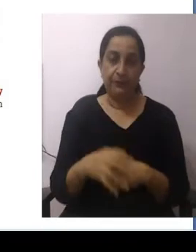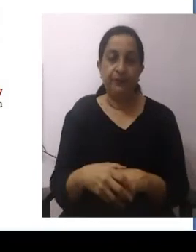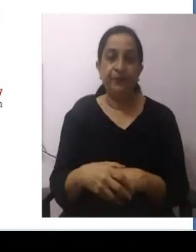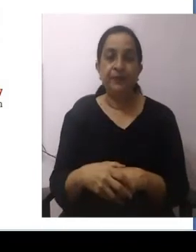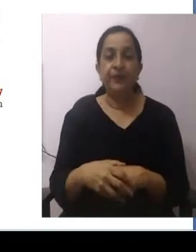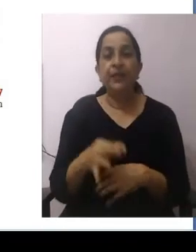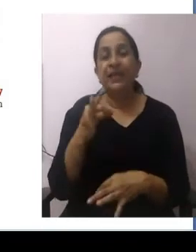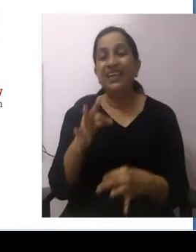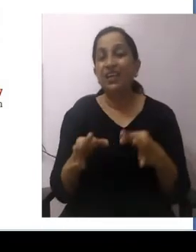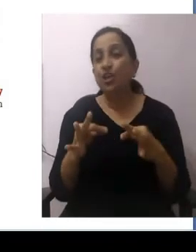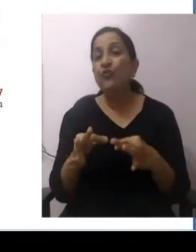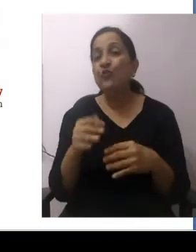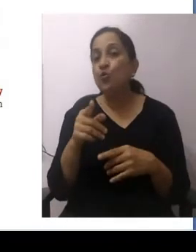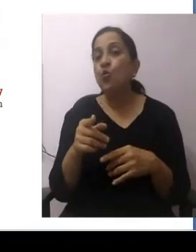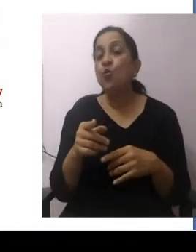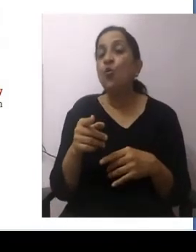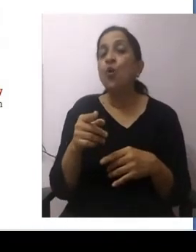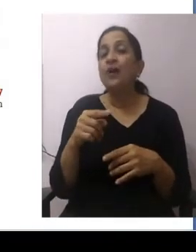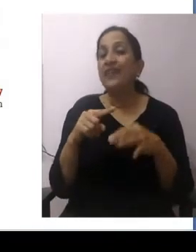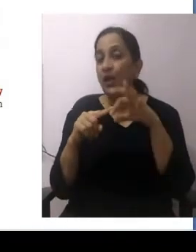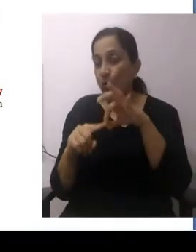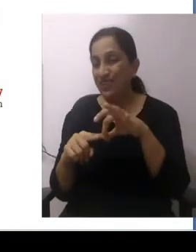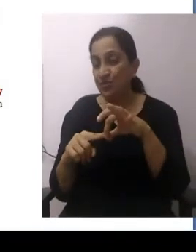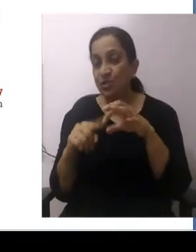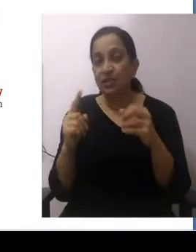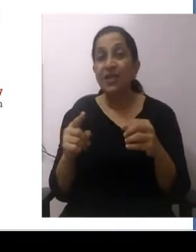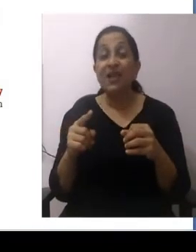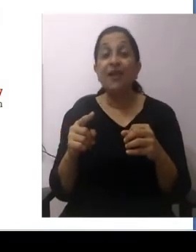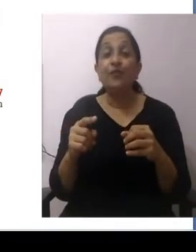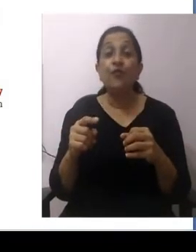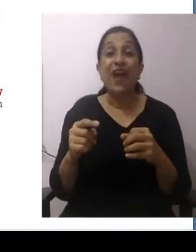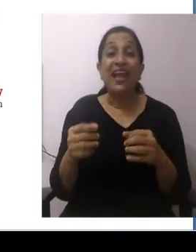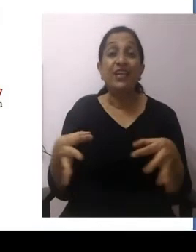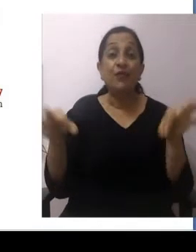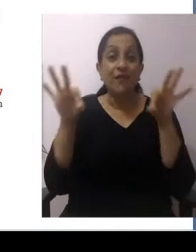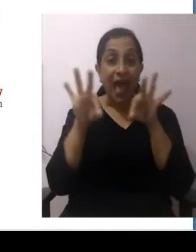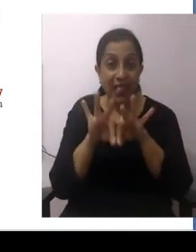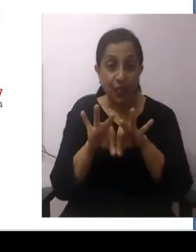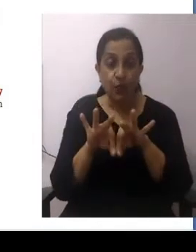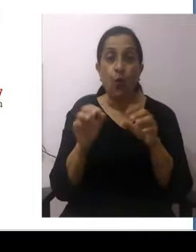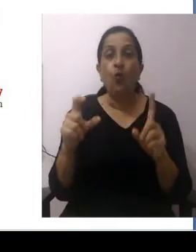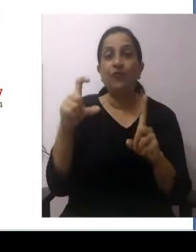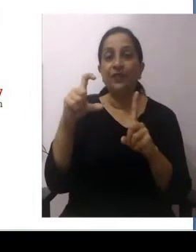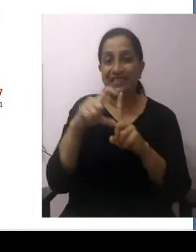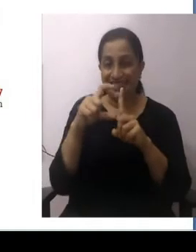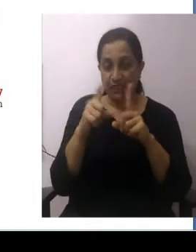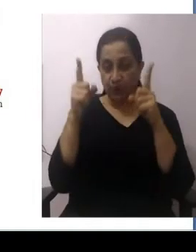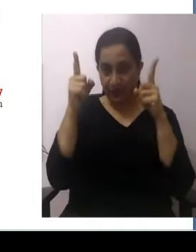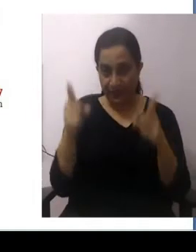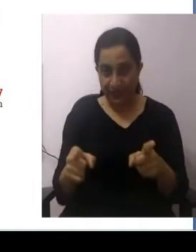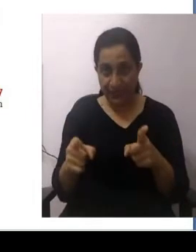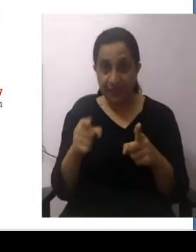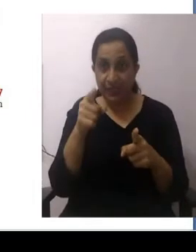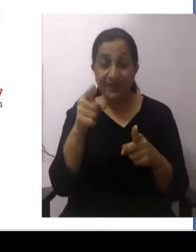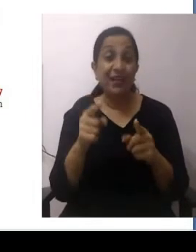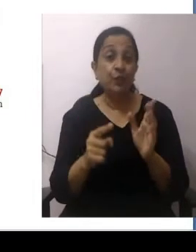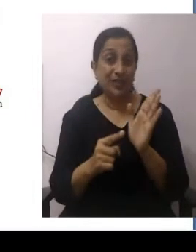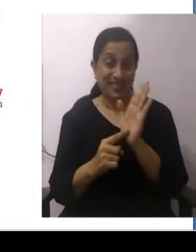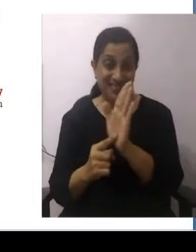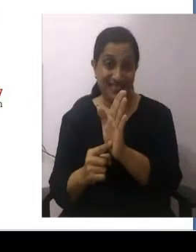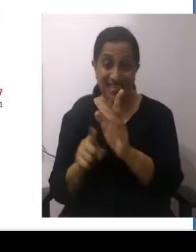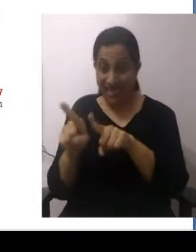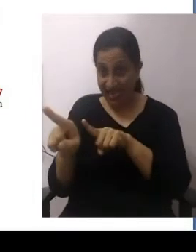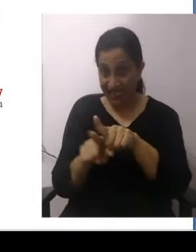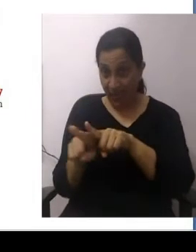If you are asked to find the value of the determinant, then you know how you will do it. Like, you will take